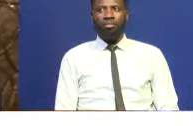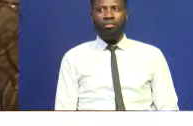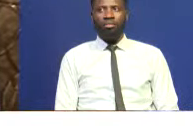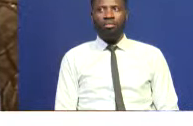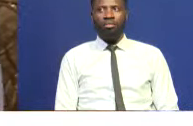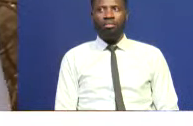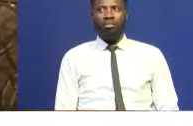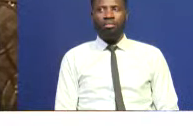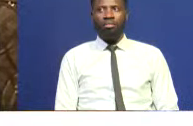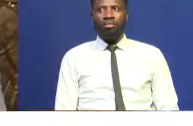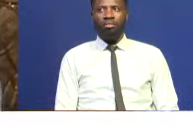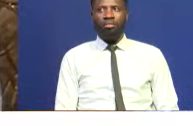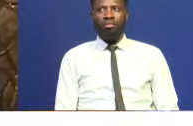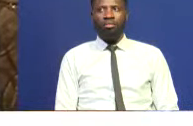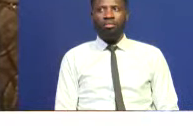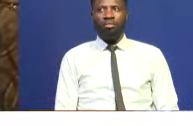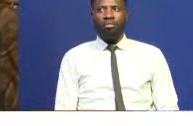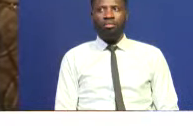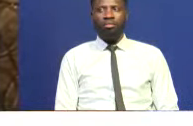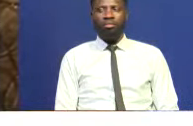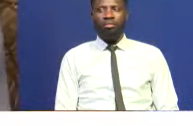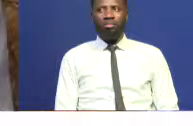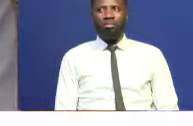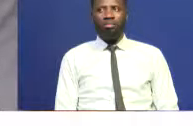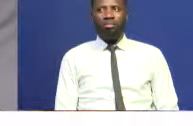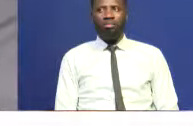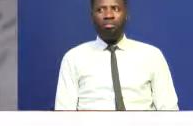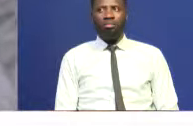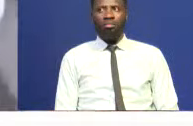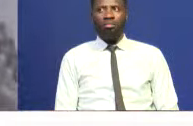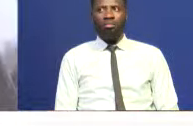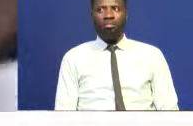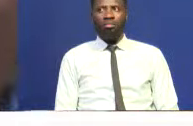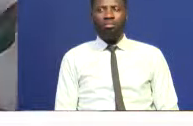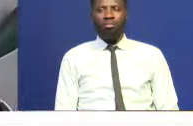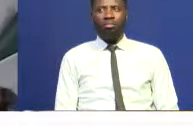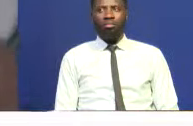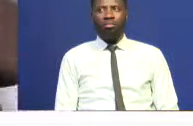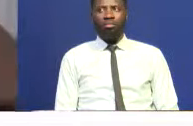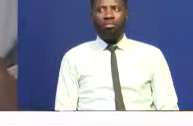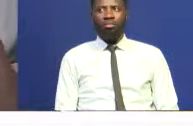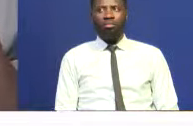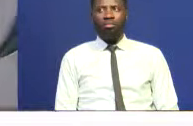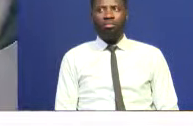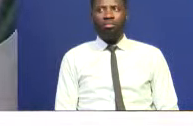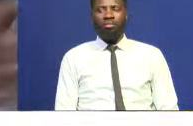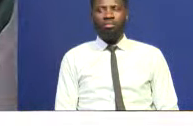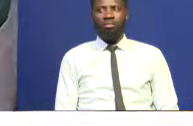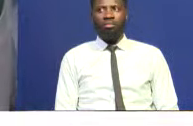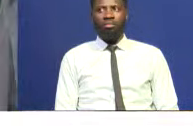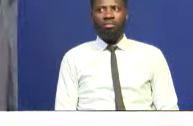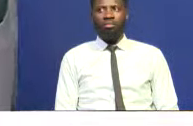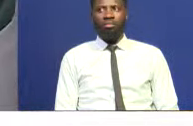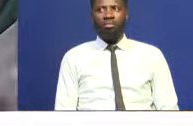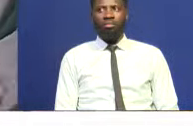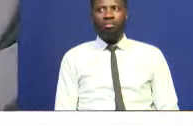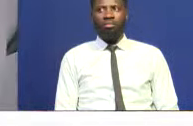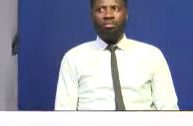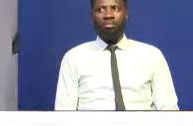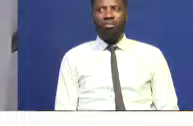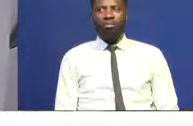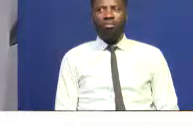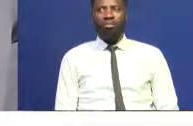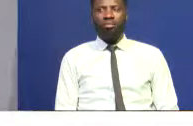ni sawa. Na akitupatia pia akiwa na ulemavu pia itakuwa tu sawa. Hata sisi pia tumeweza